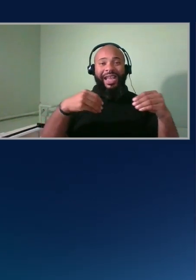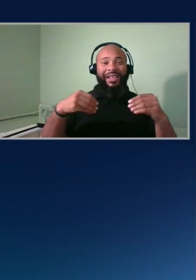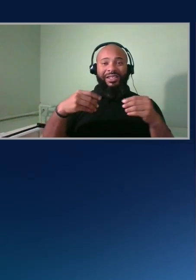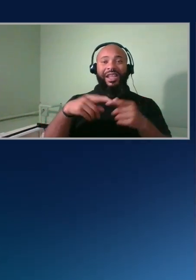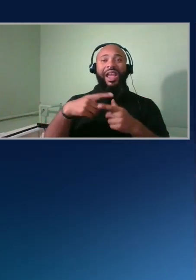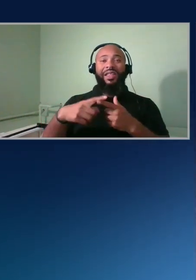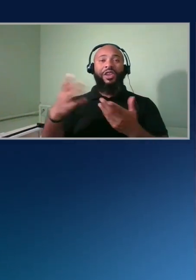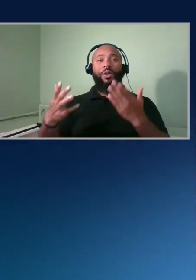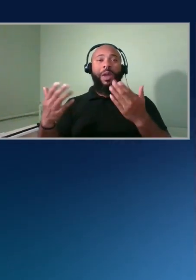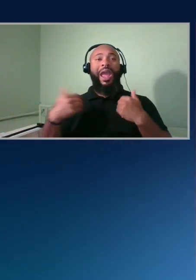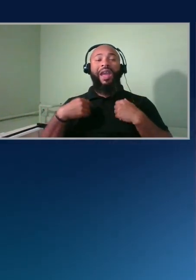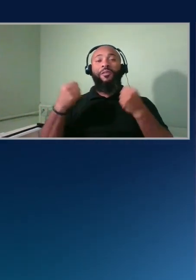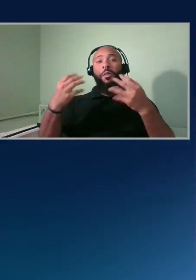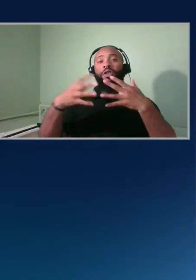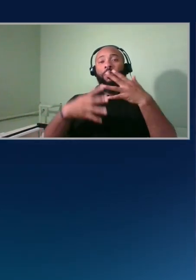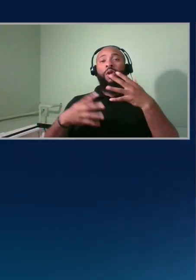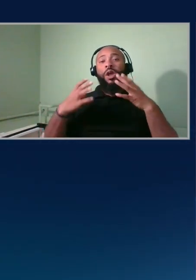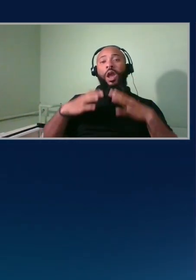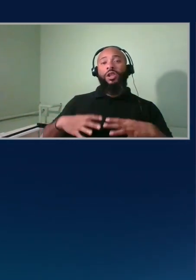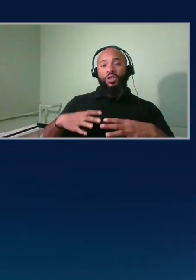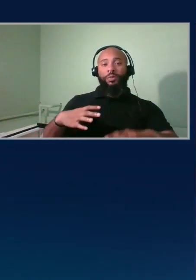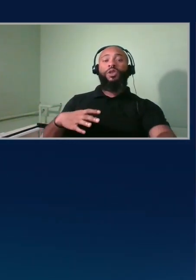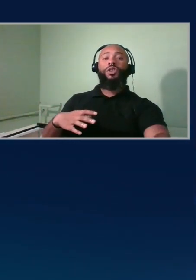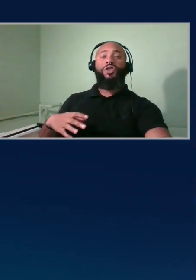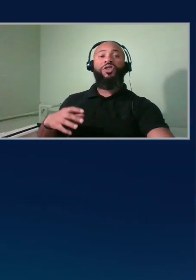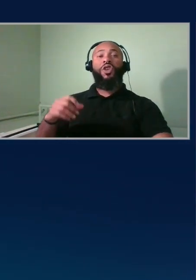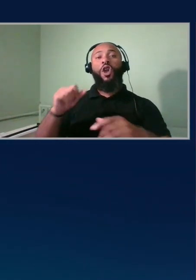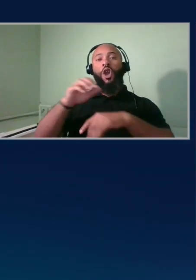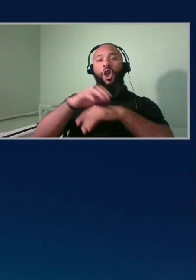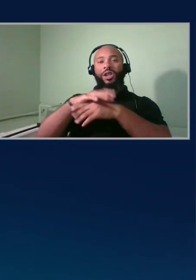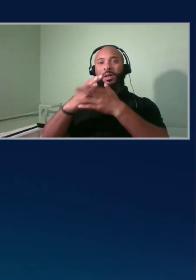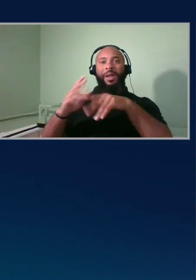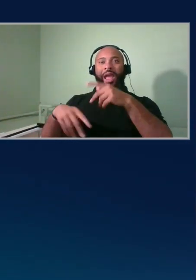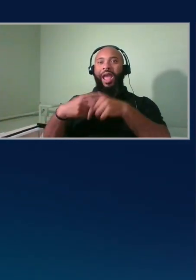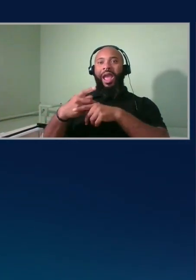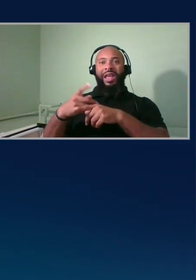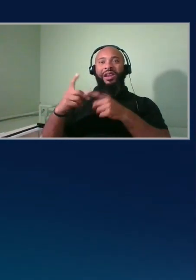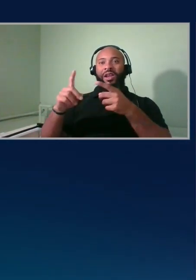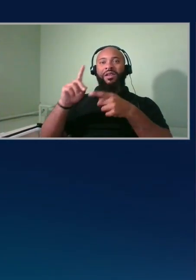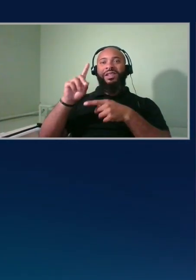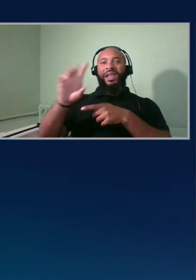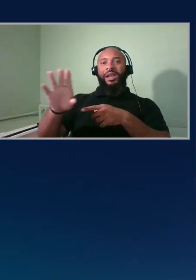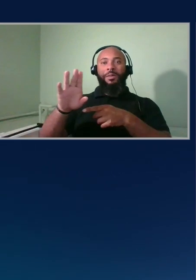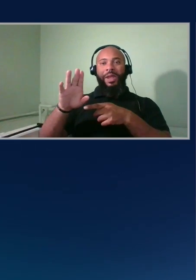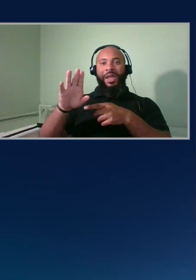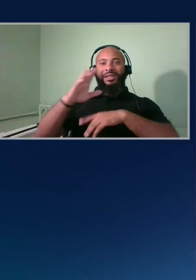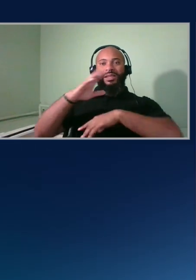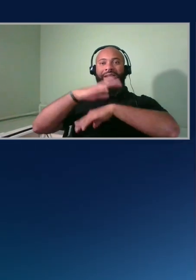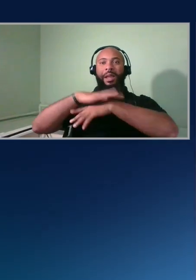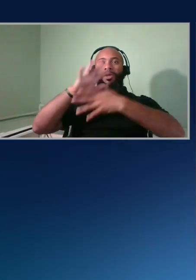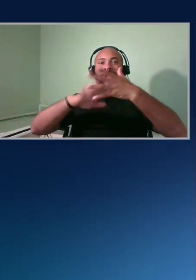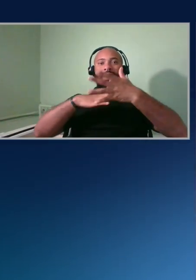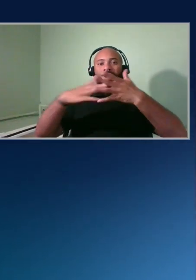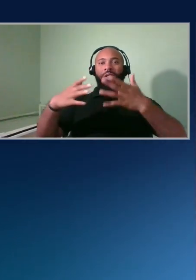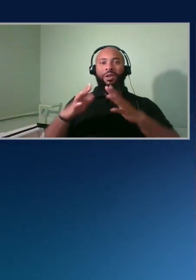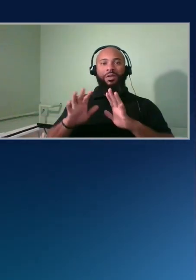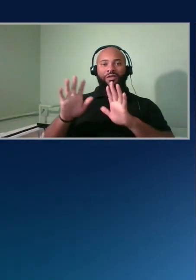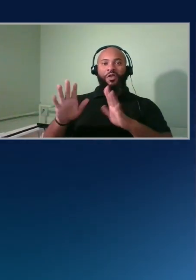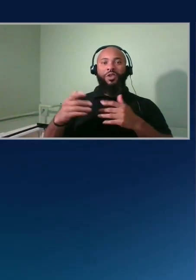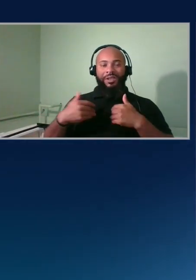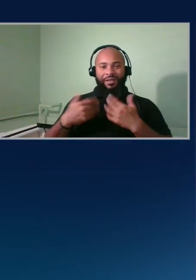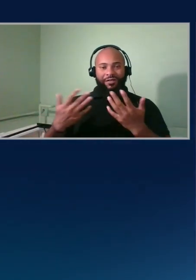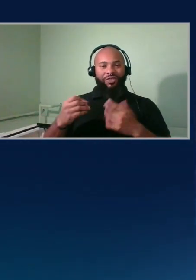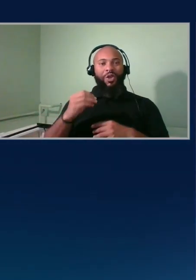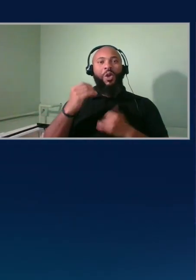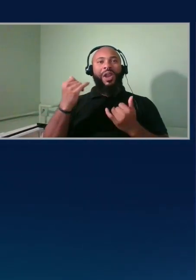which are in some DynamoDB database table of yours. And now you want to essentially figure out what exactly, who's my